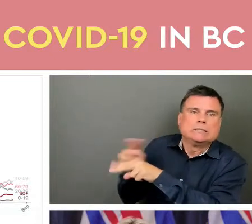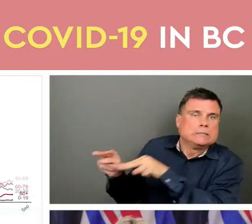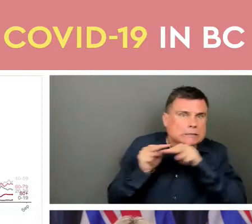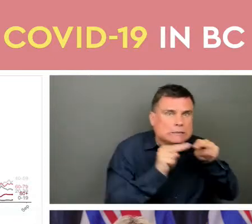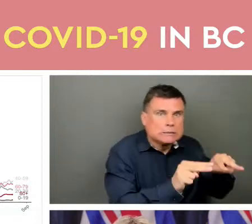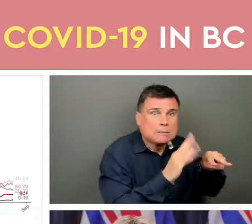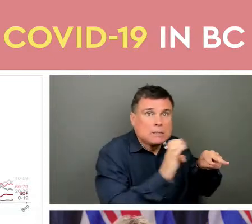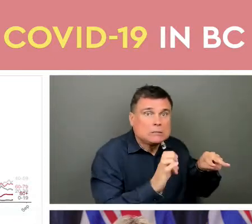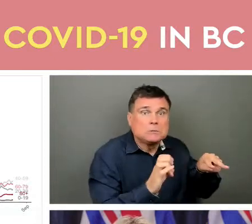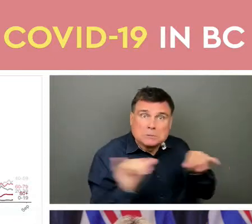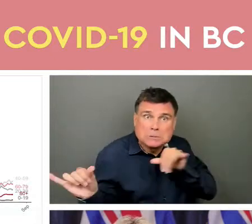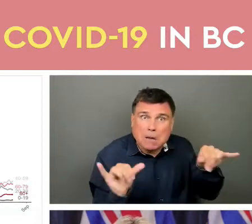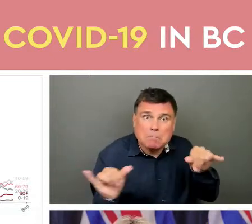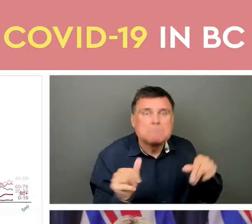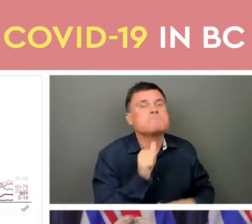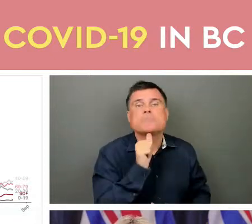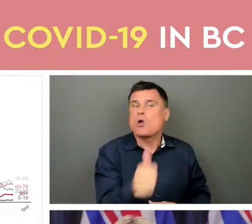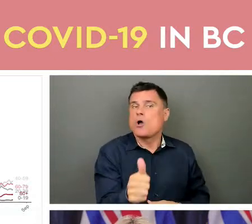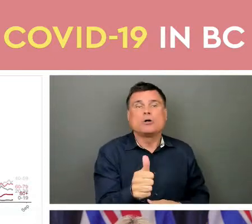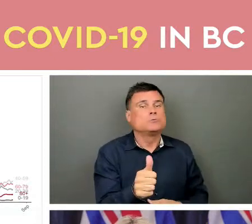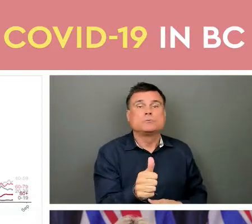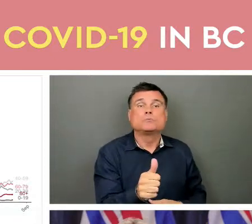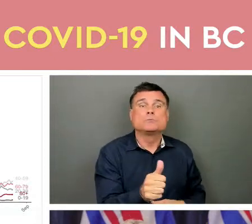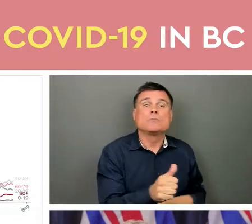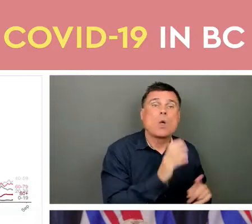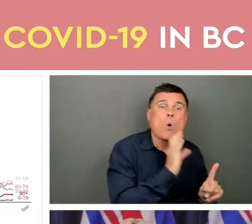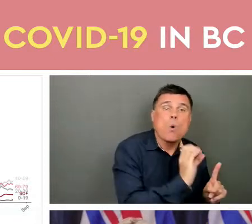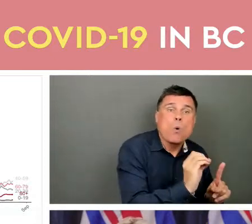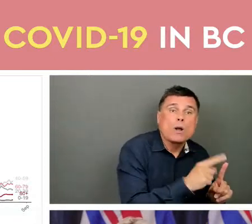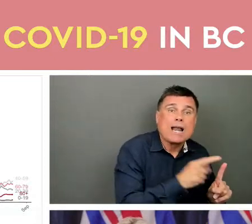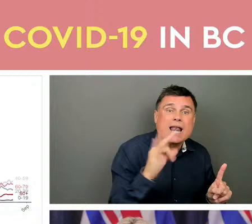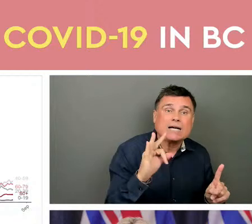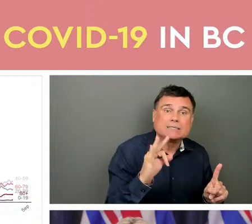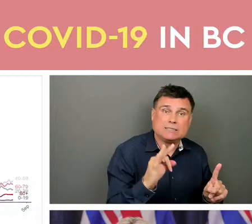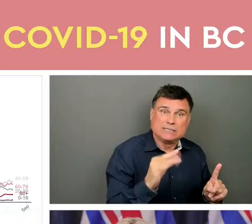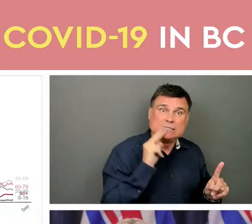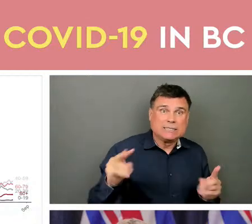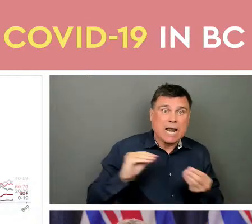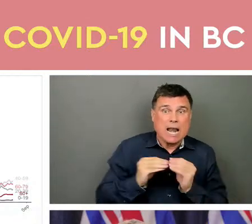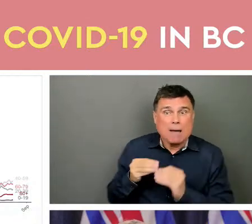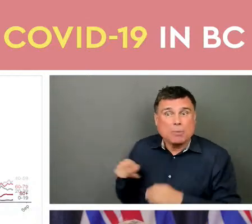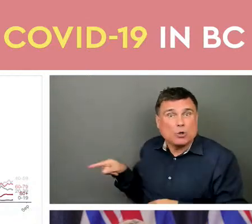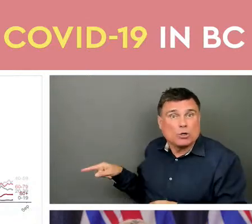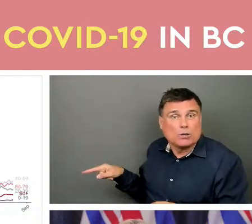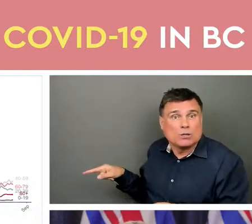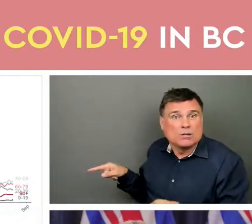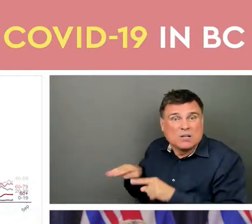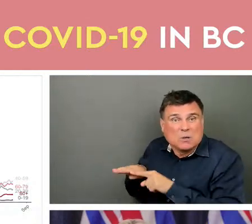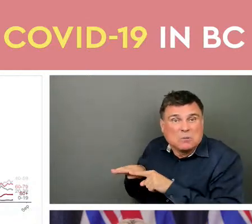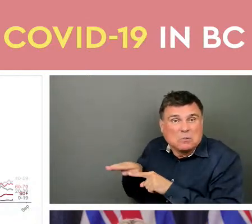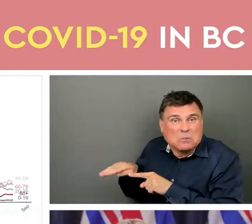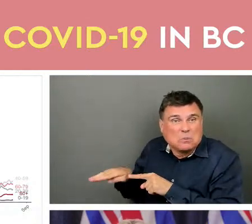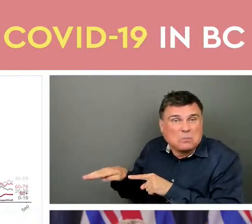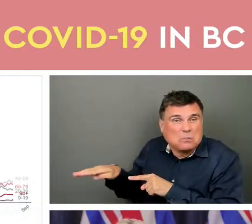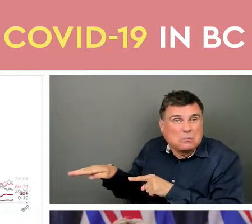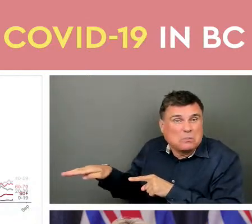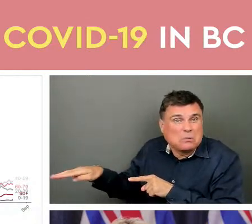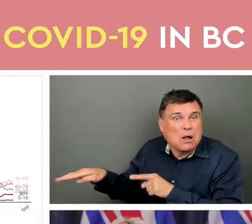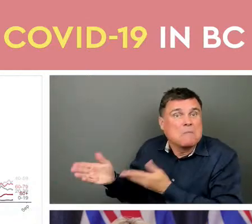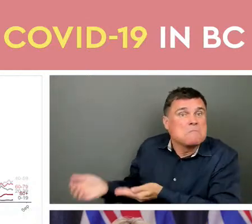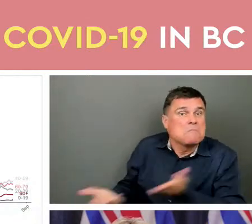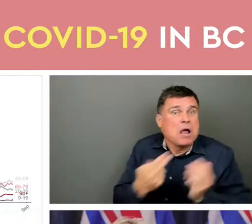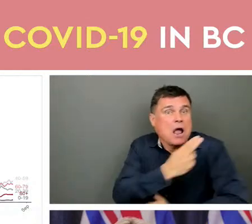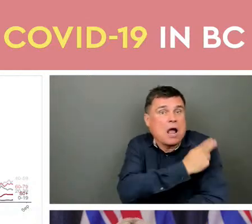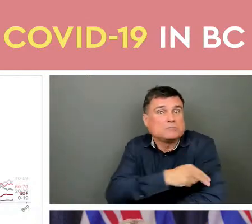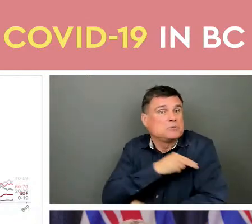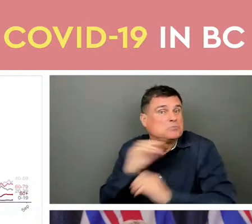line, the 0 to 19-year-old age group. We're not seeing hospitalization rates, and we're not seeing rates of hospitalization high